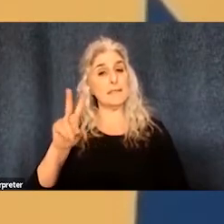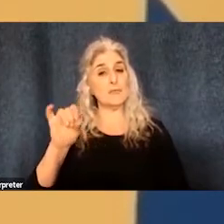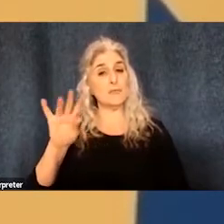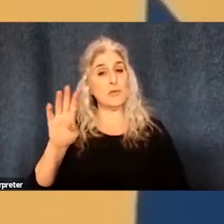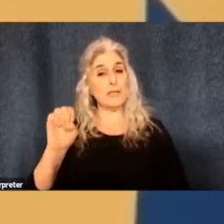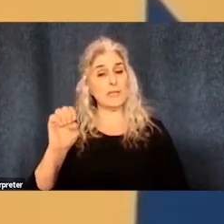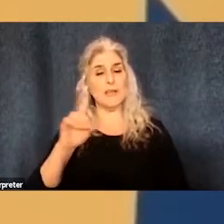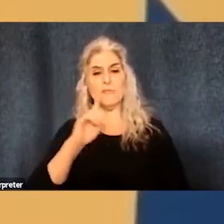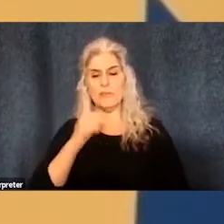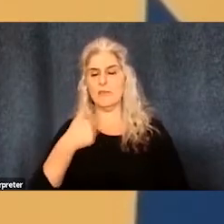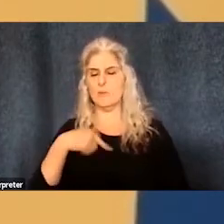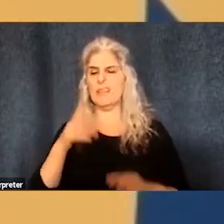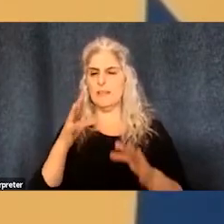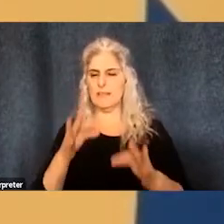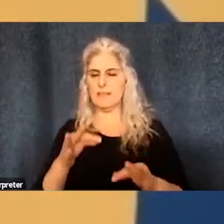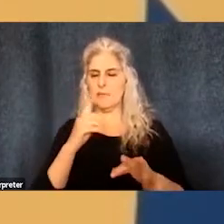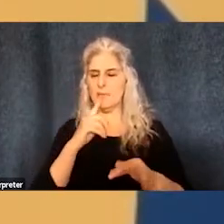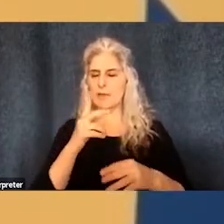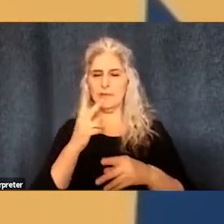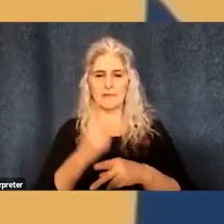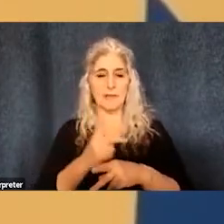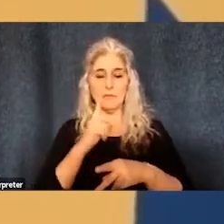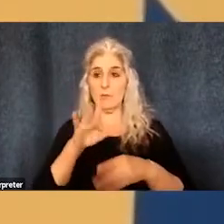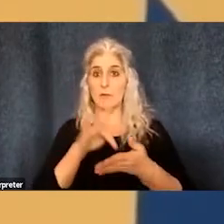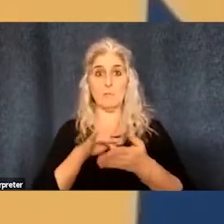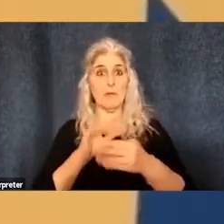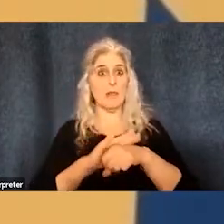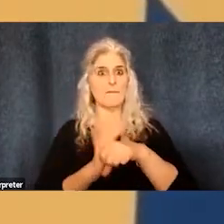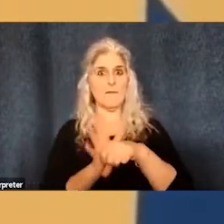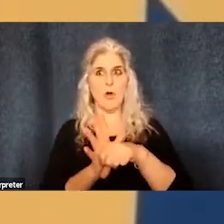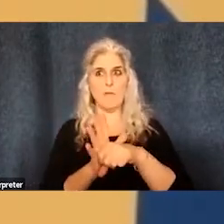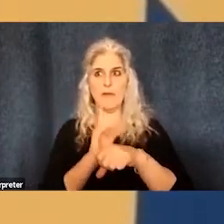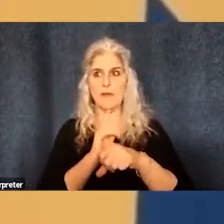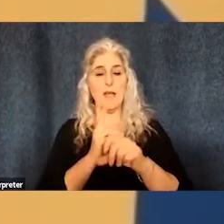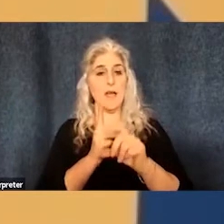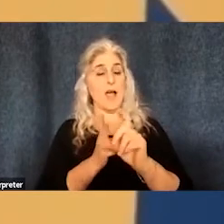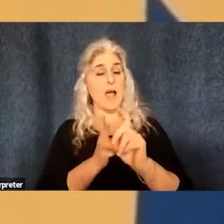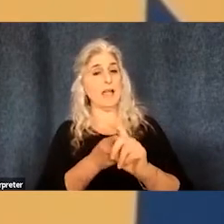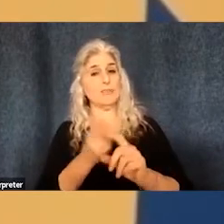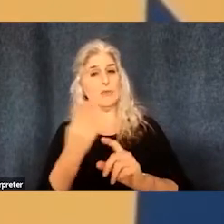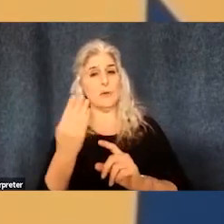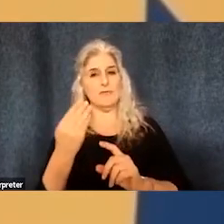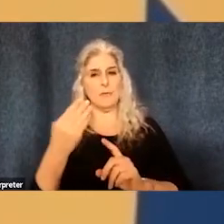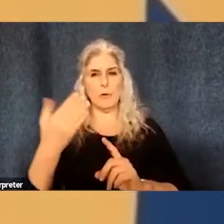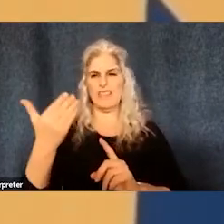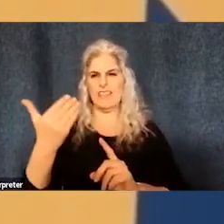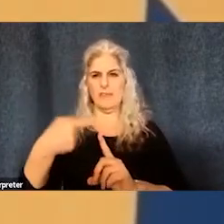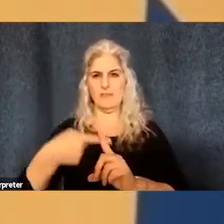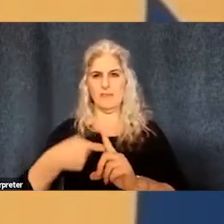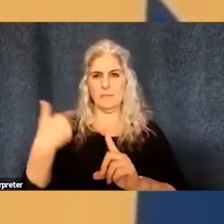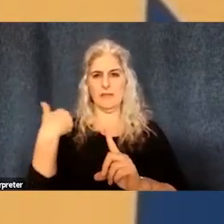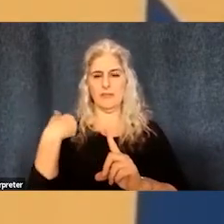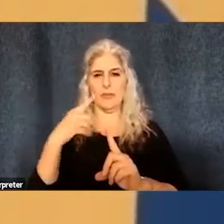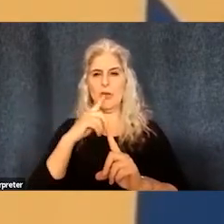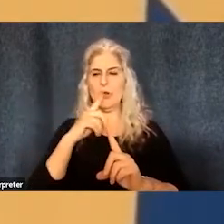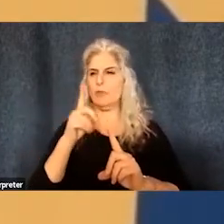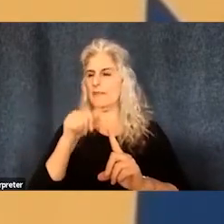going to have that model. We were all in the middle of COVID. I joined 14 months ago, 15 months ago. So that wasn't really the decision